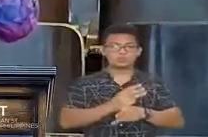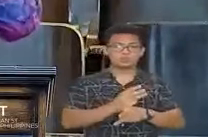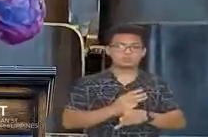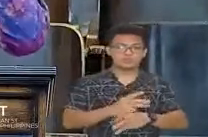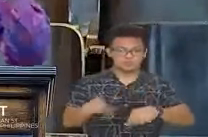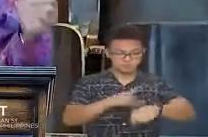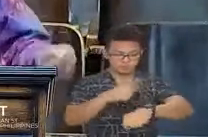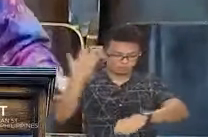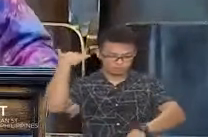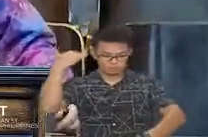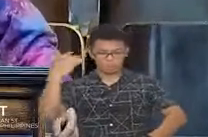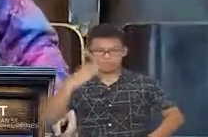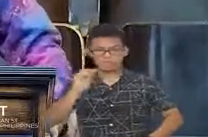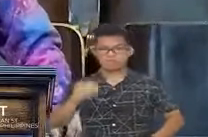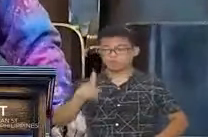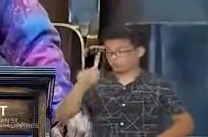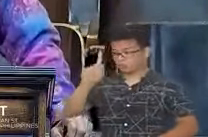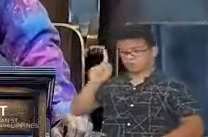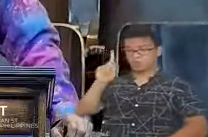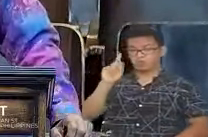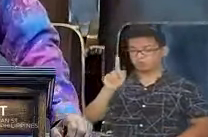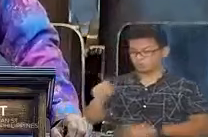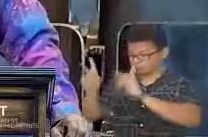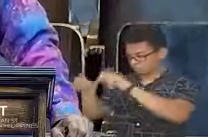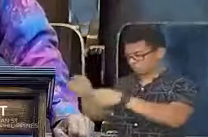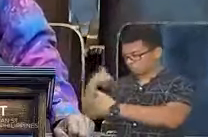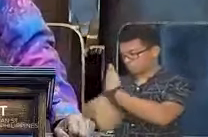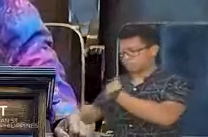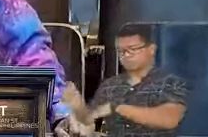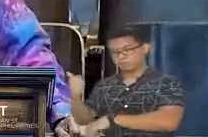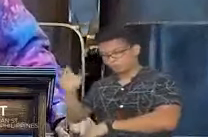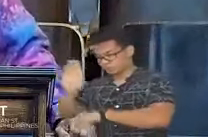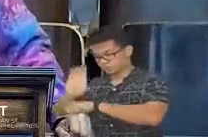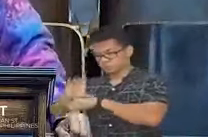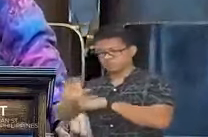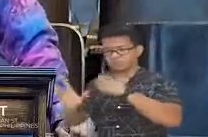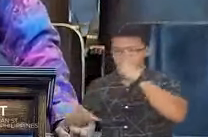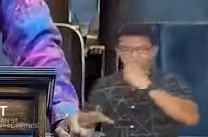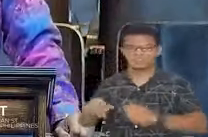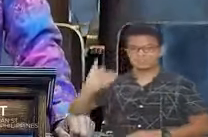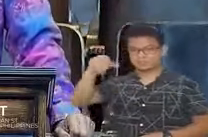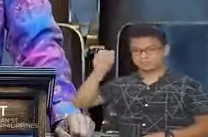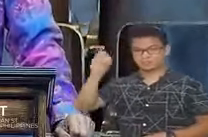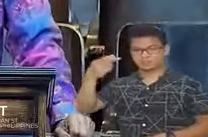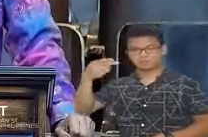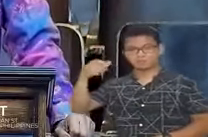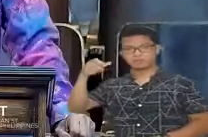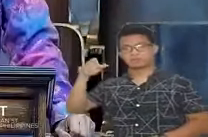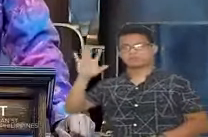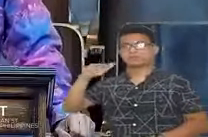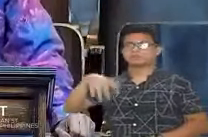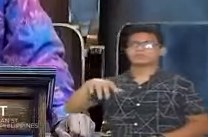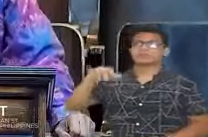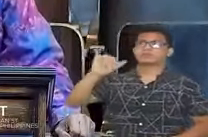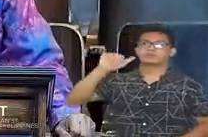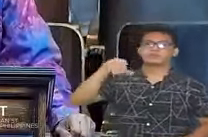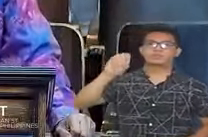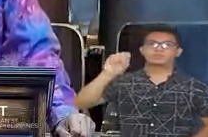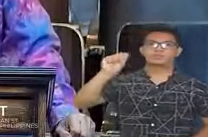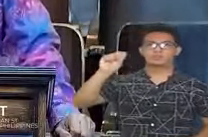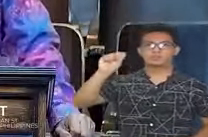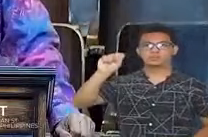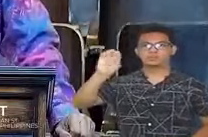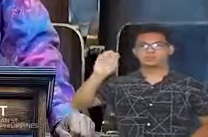2014, Joseph Magus, member of our church, I don't know if you remember Joseph. Joseph was a driver, taxi driver in Cebu